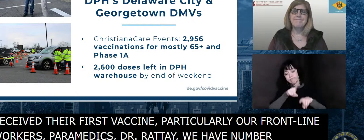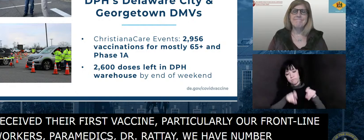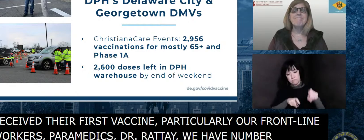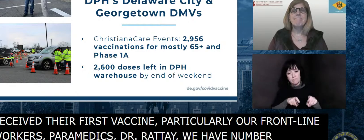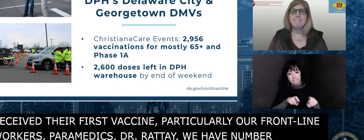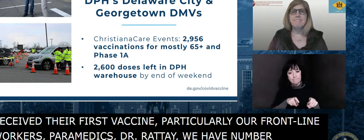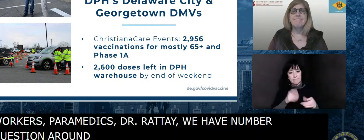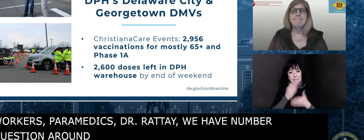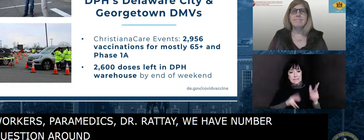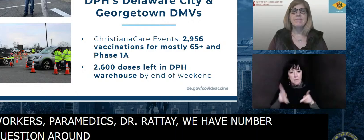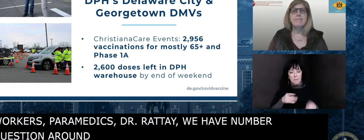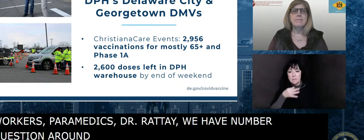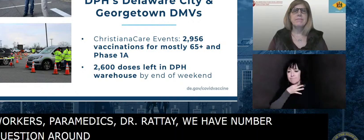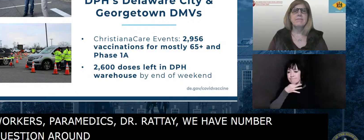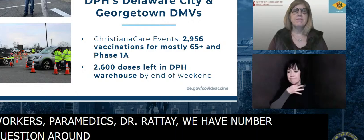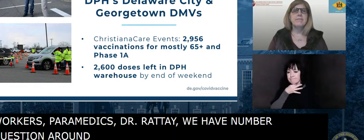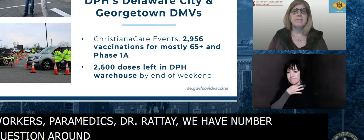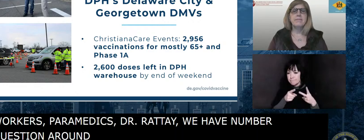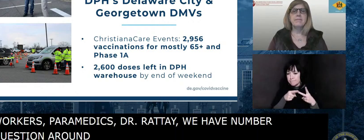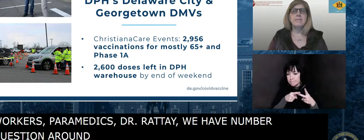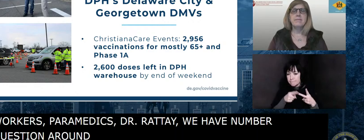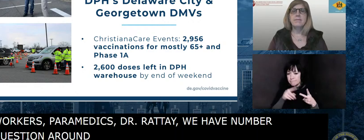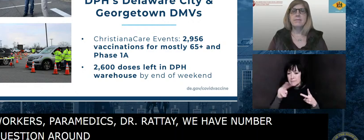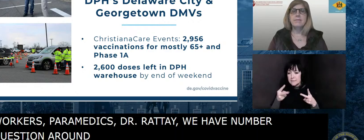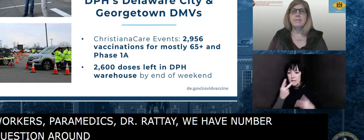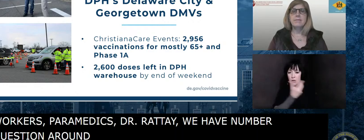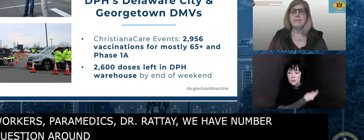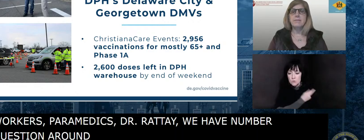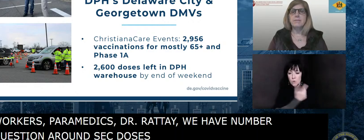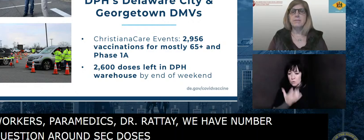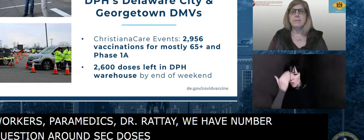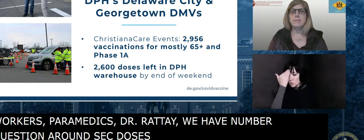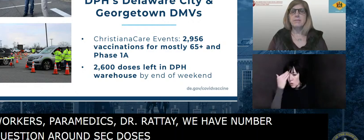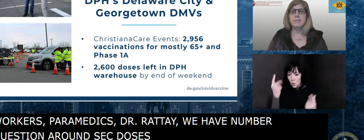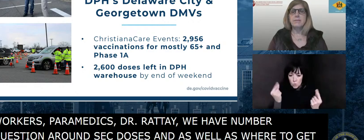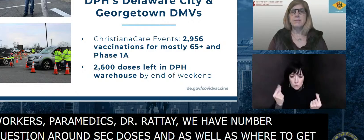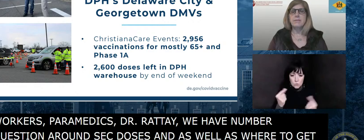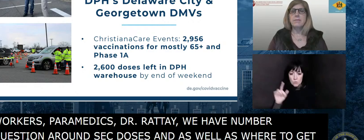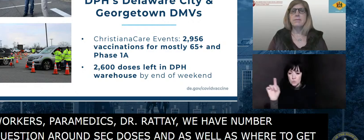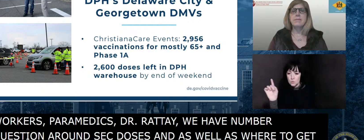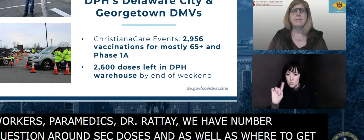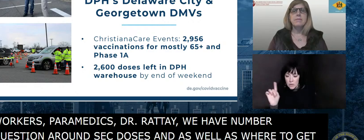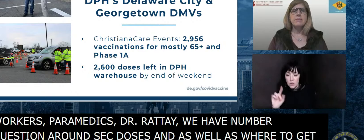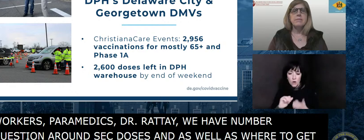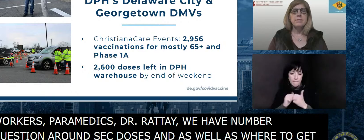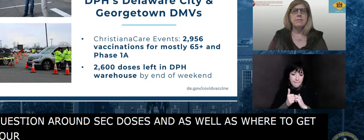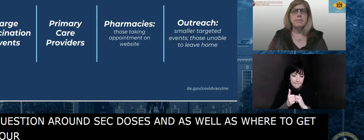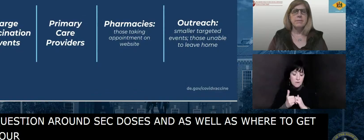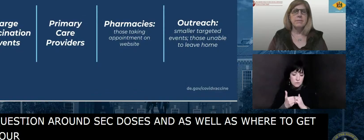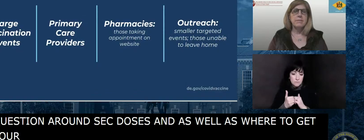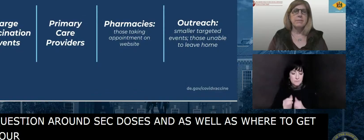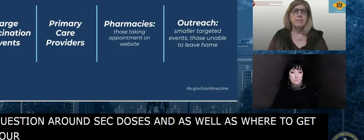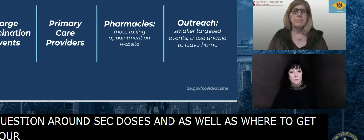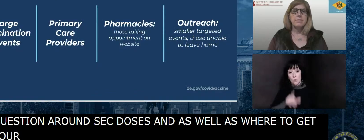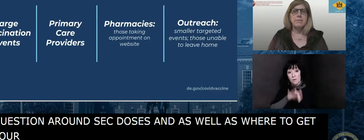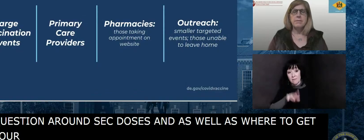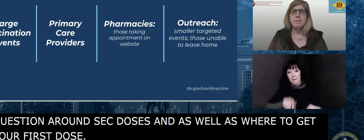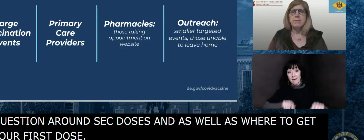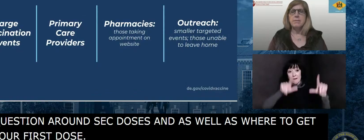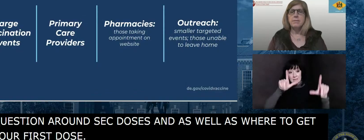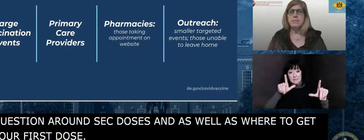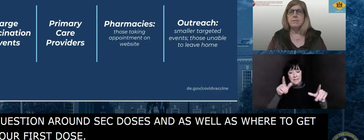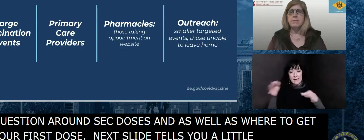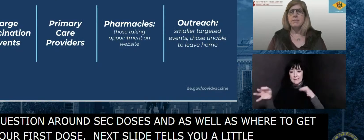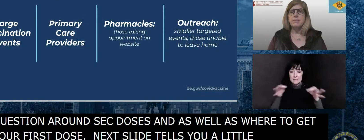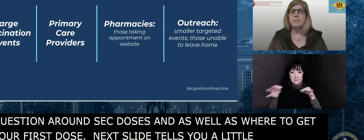and as well as where to get your first dose. So next slide tells you a little bit. We expect